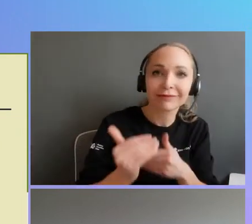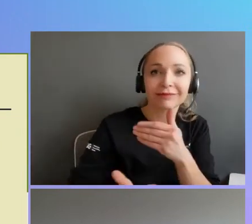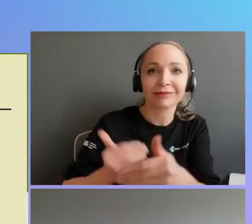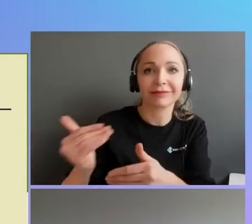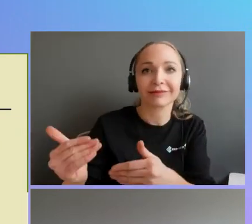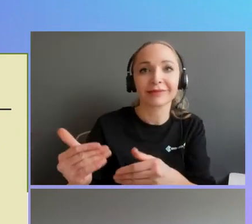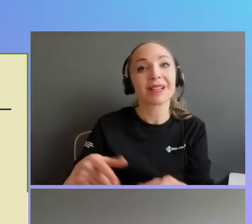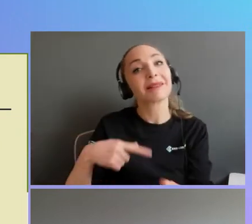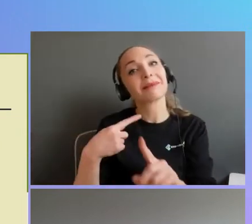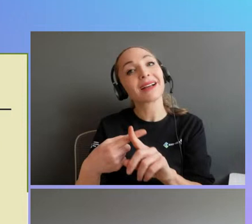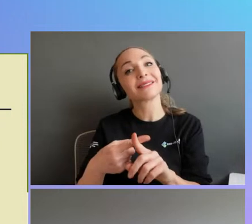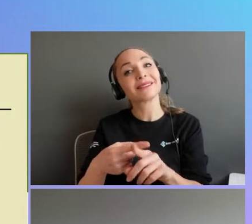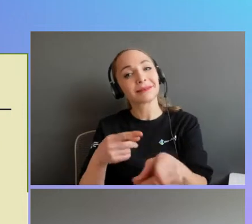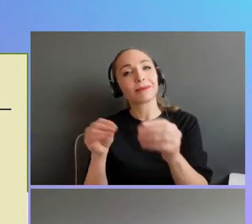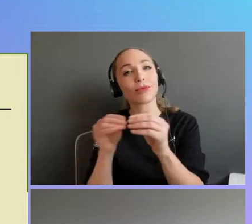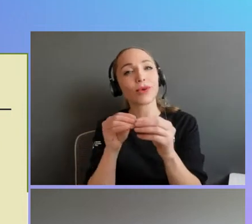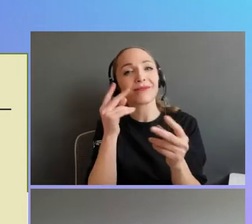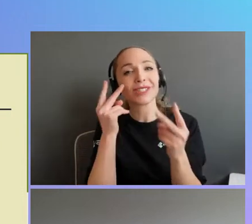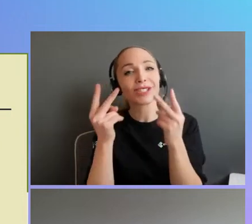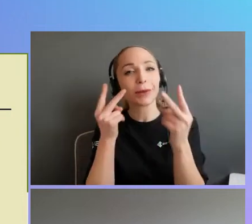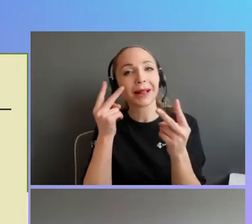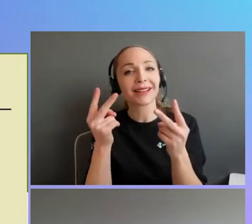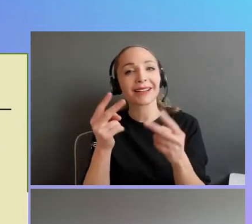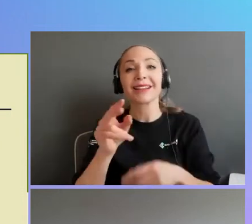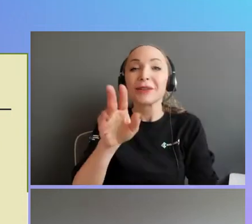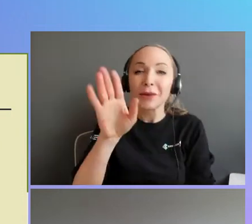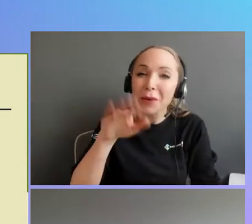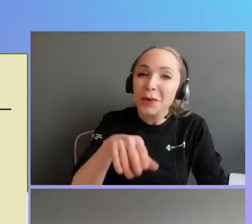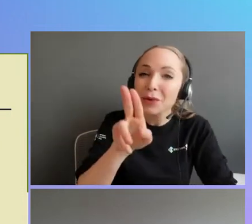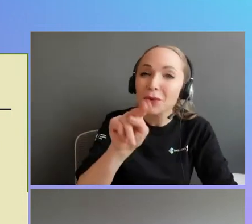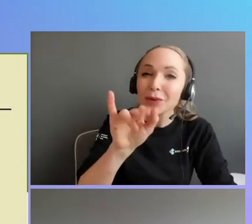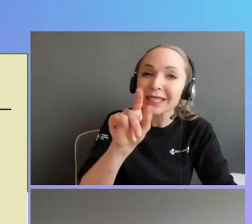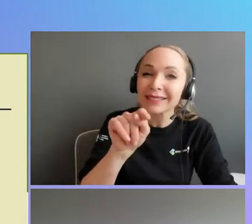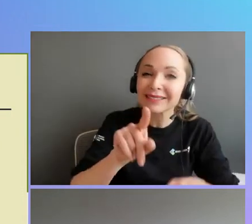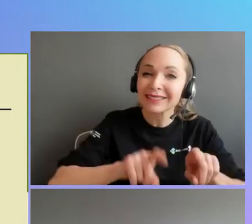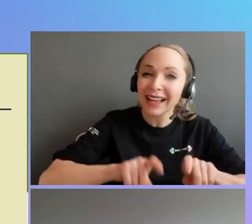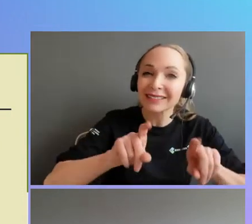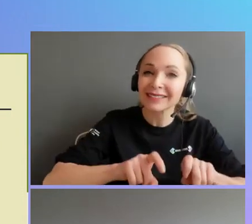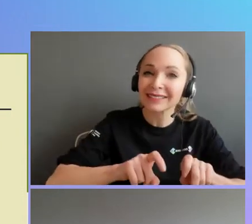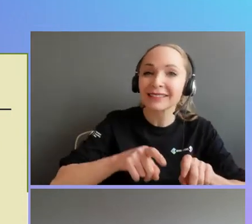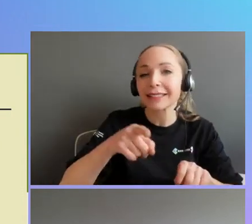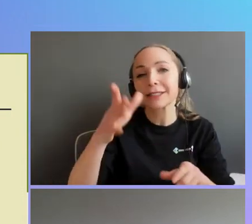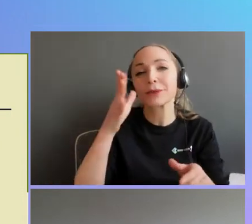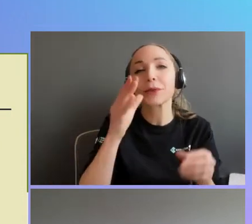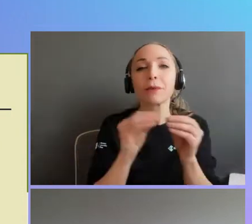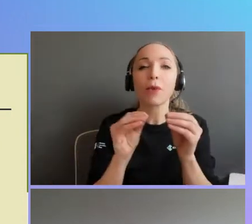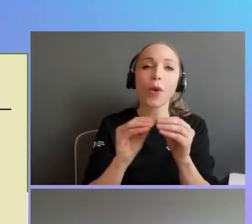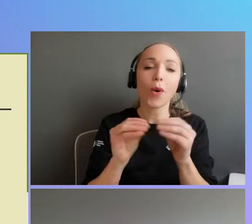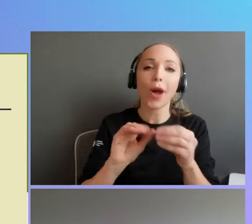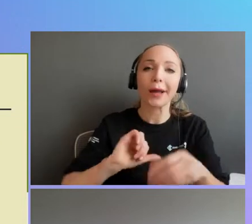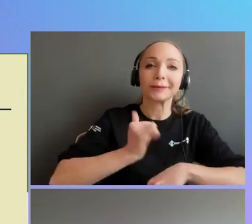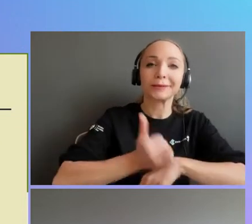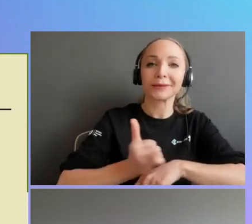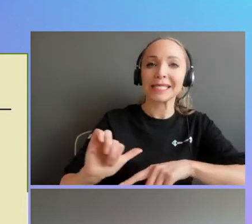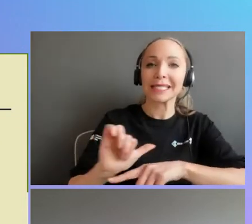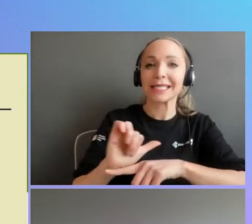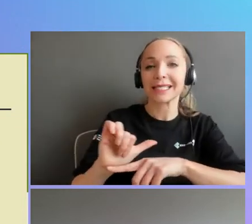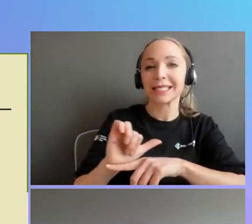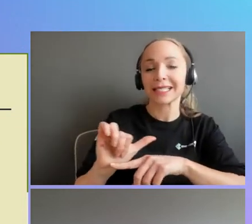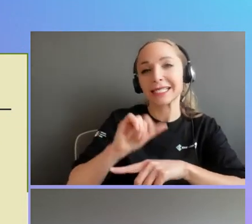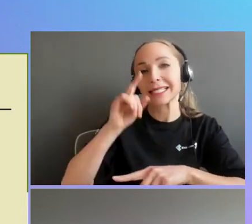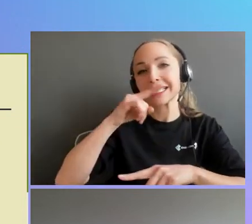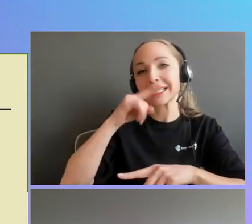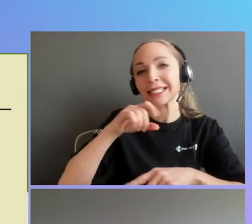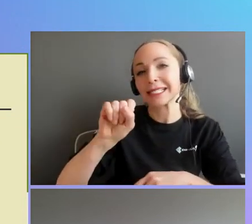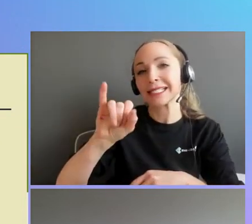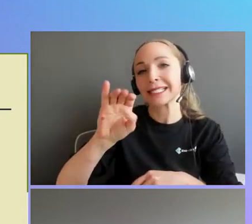with unit tests where it would be simulated in a browser environment, this is actually there. You can actually click on